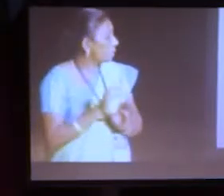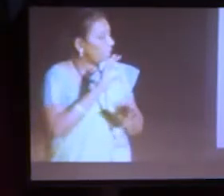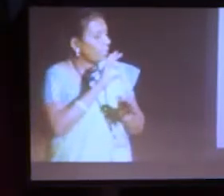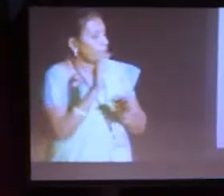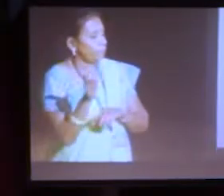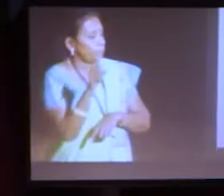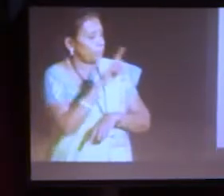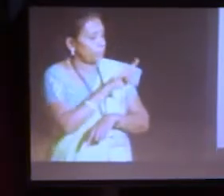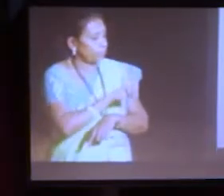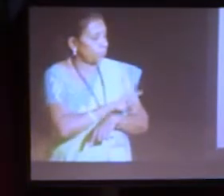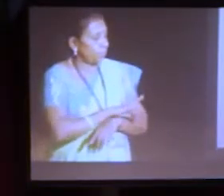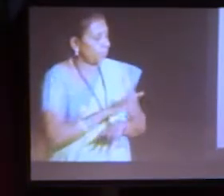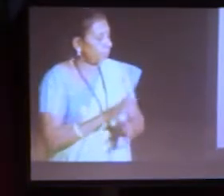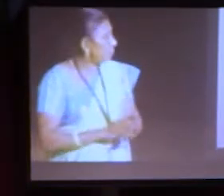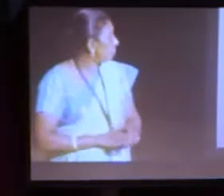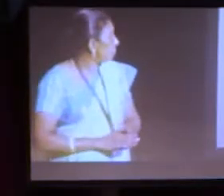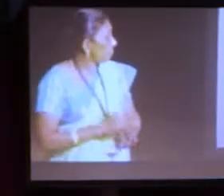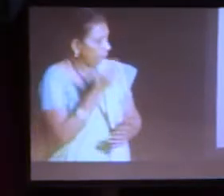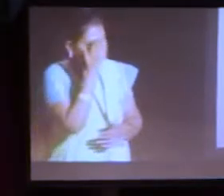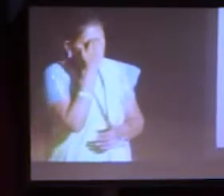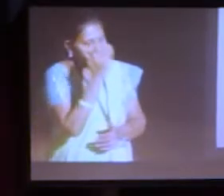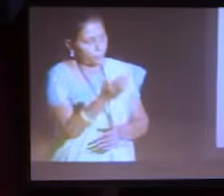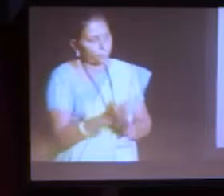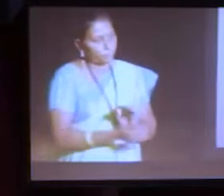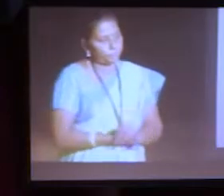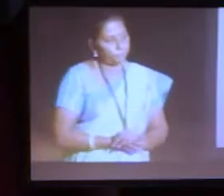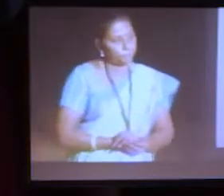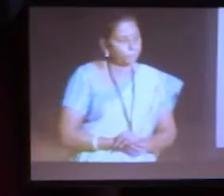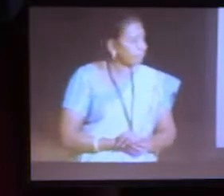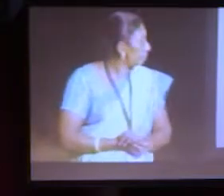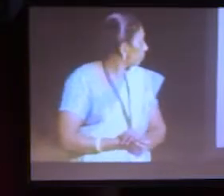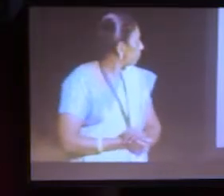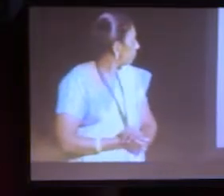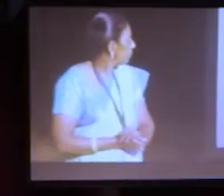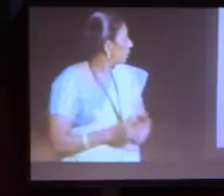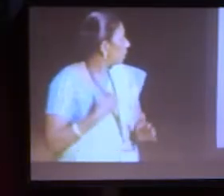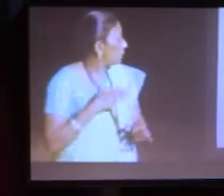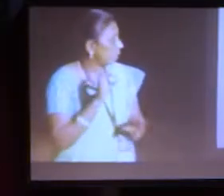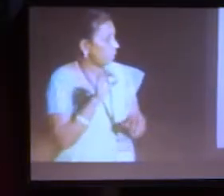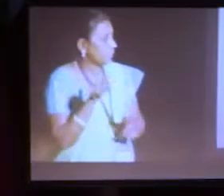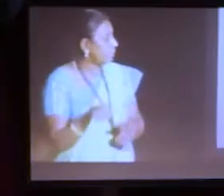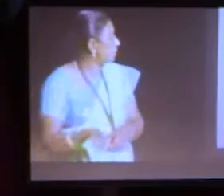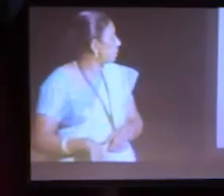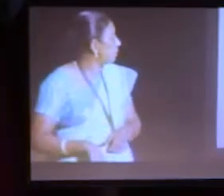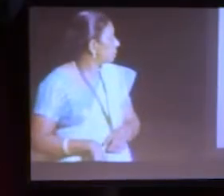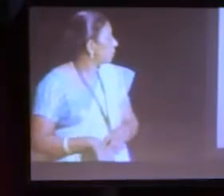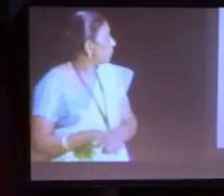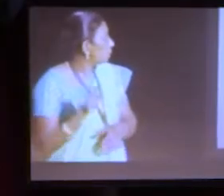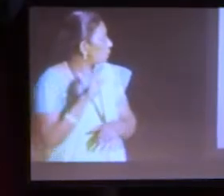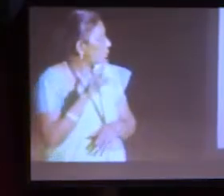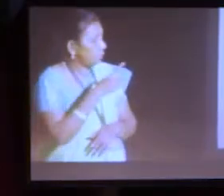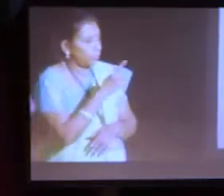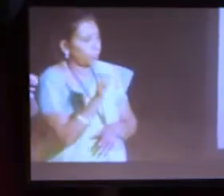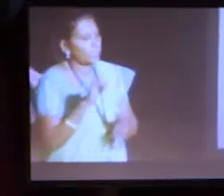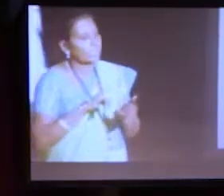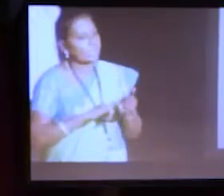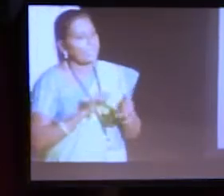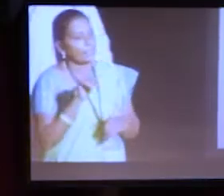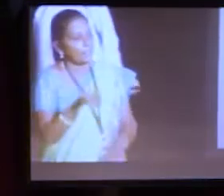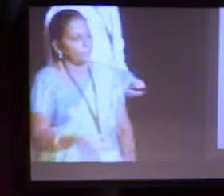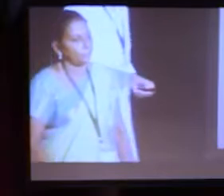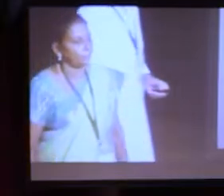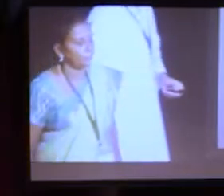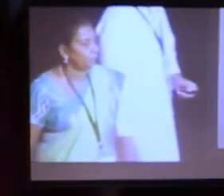today, I say thank you. Have a great event. Goodbye from Seattle. And I'll see you